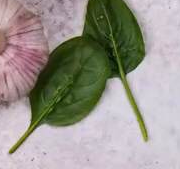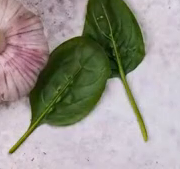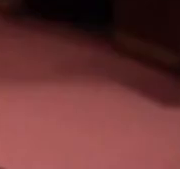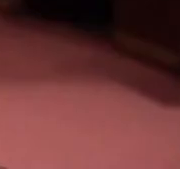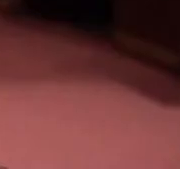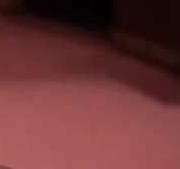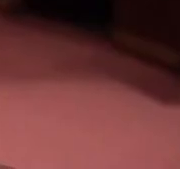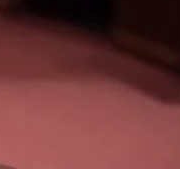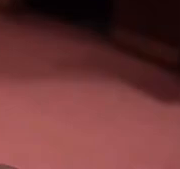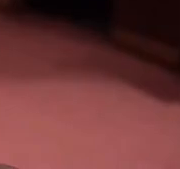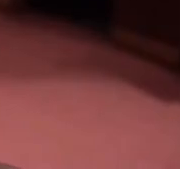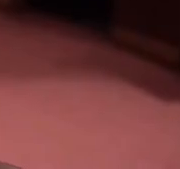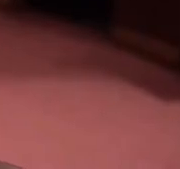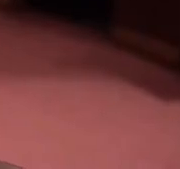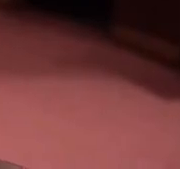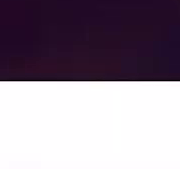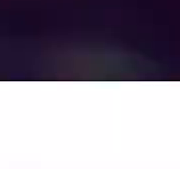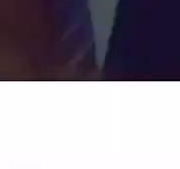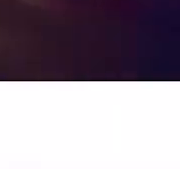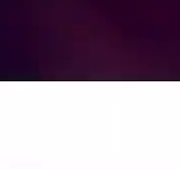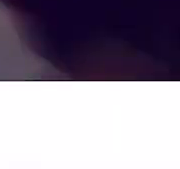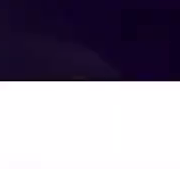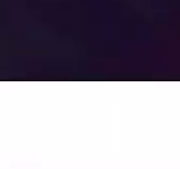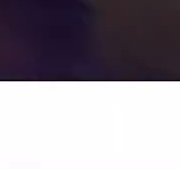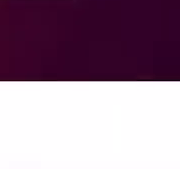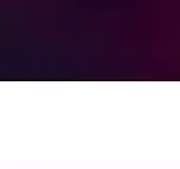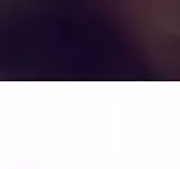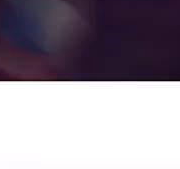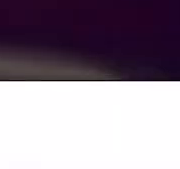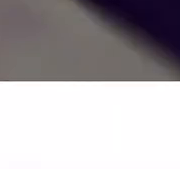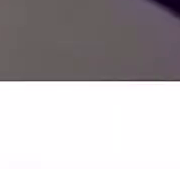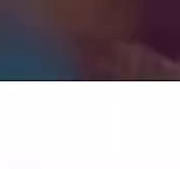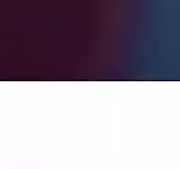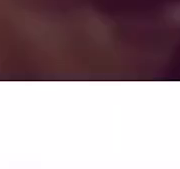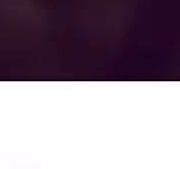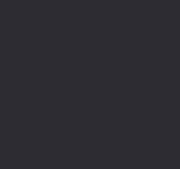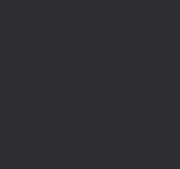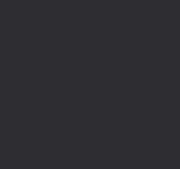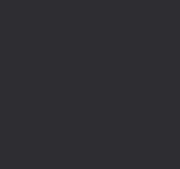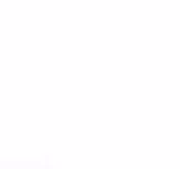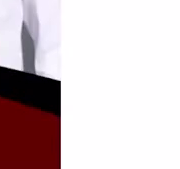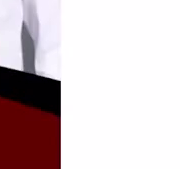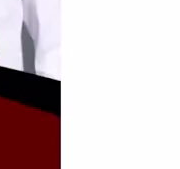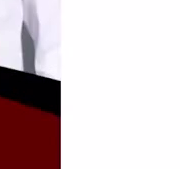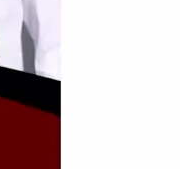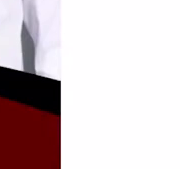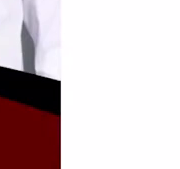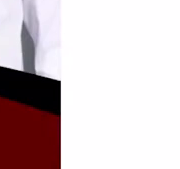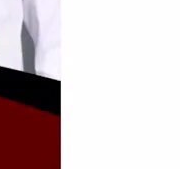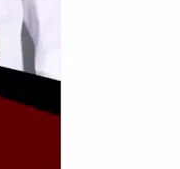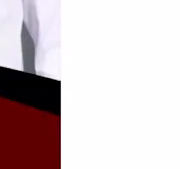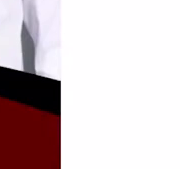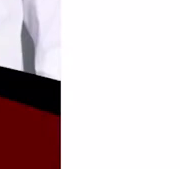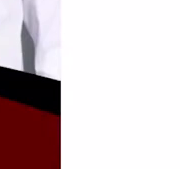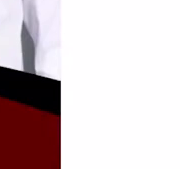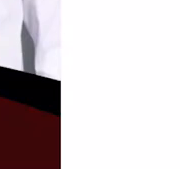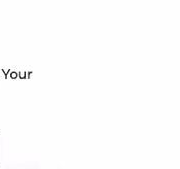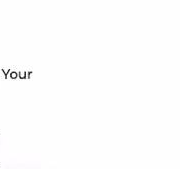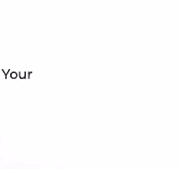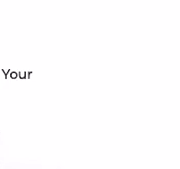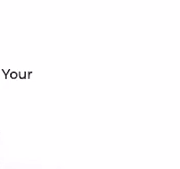immune system? And so much more. So please go to friendshipwest.org and search for our